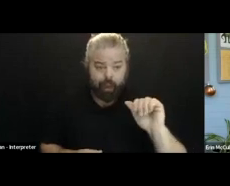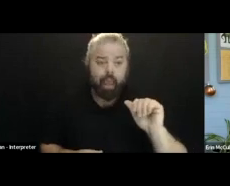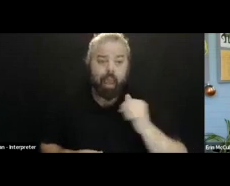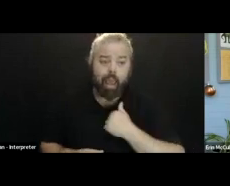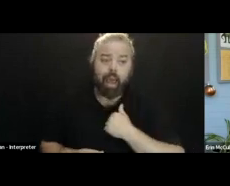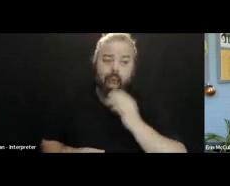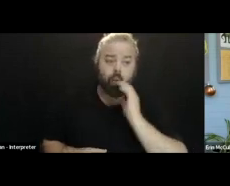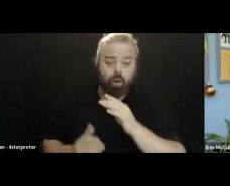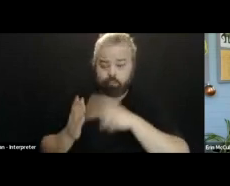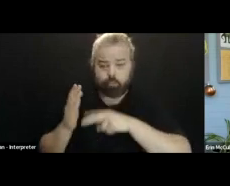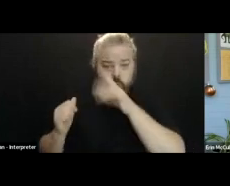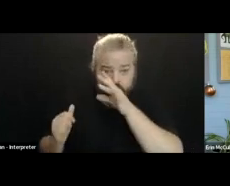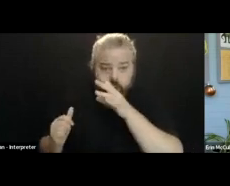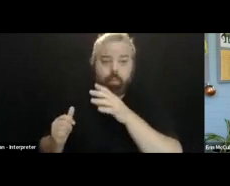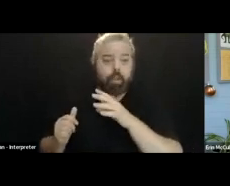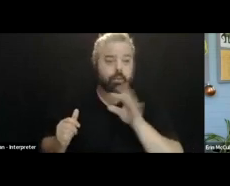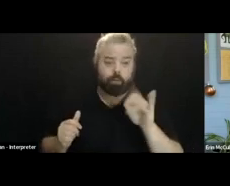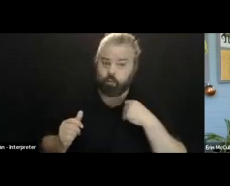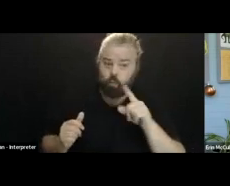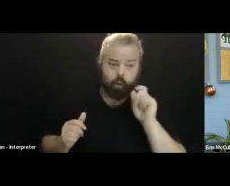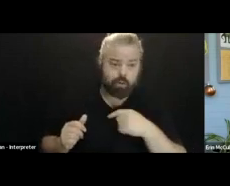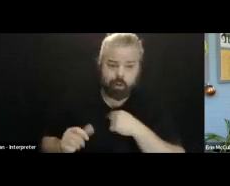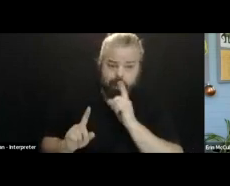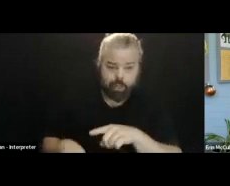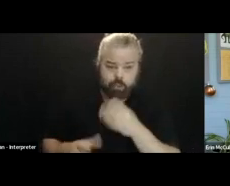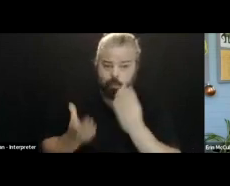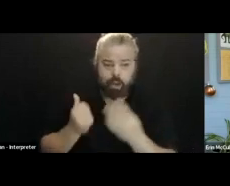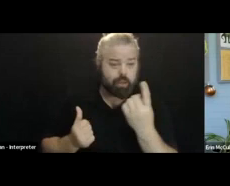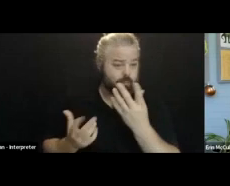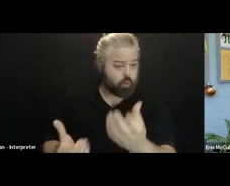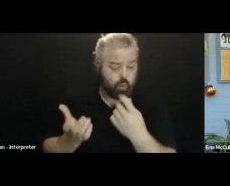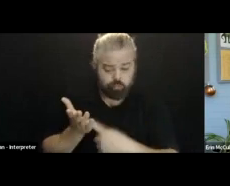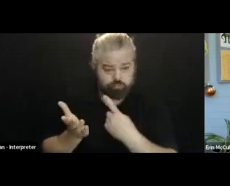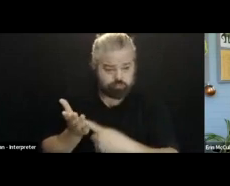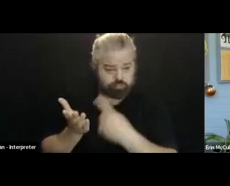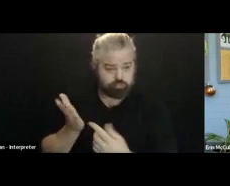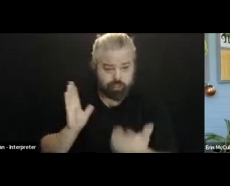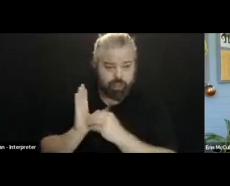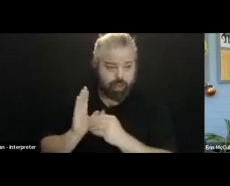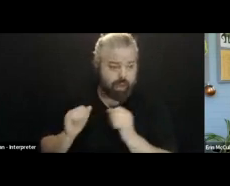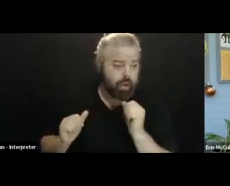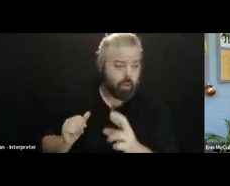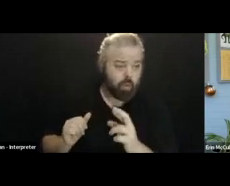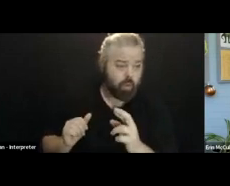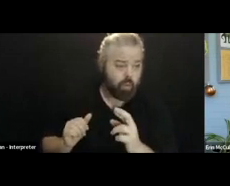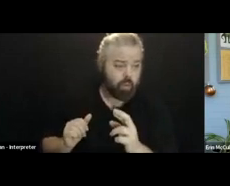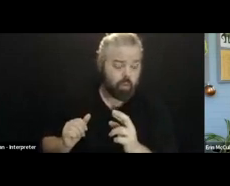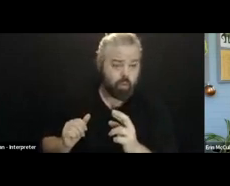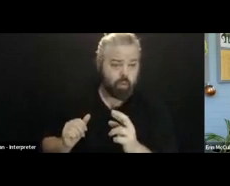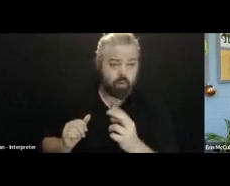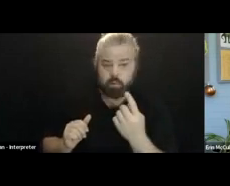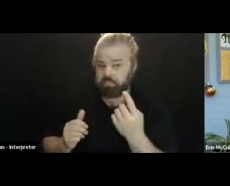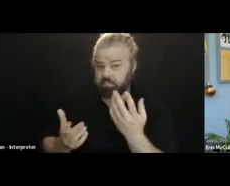have answered. Maybe something you'd like to go over again, or something that could be a little bit